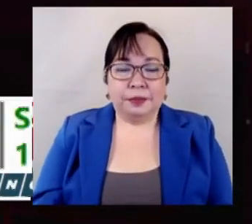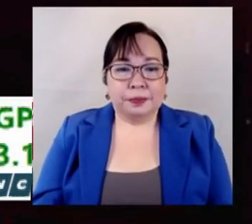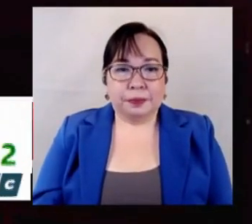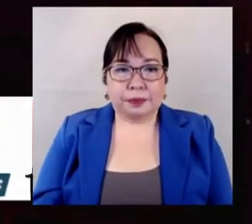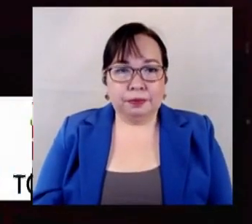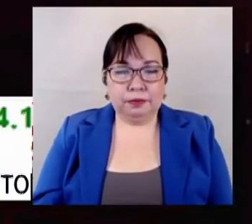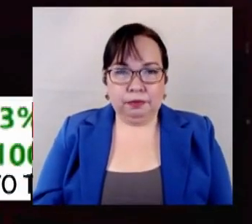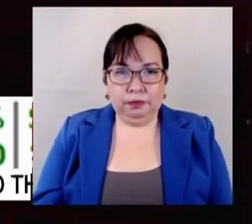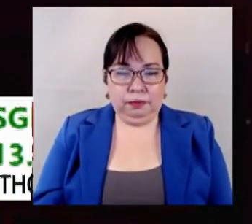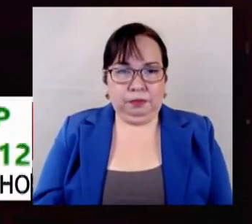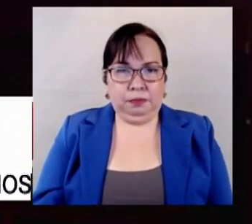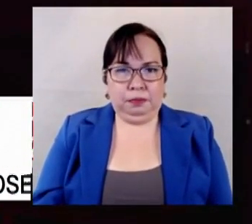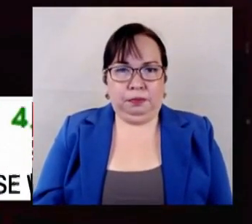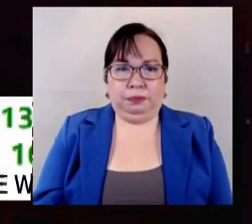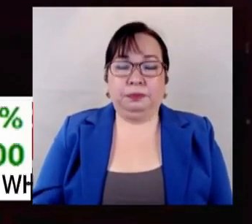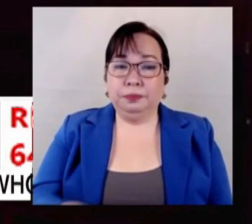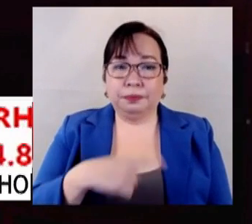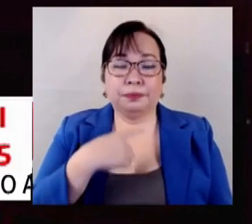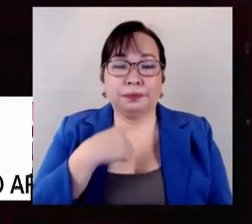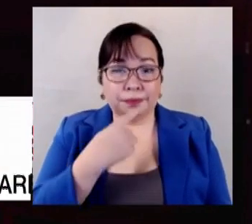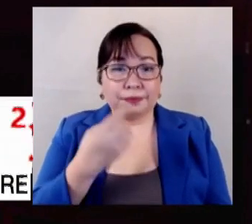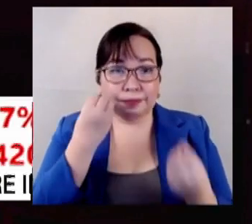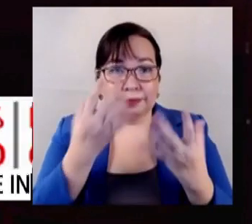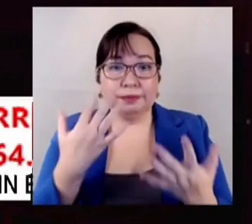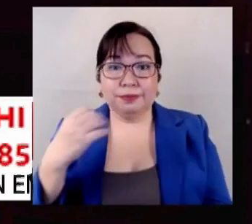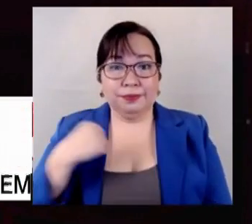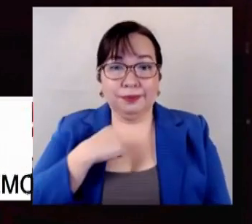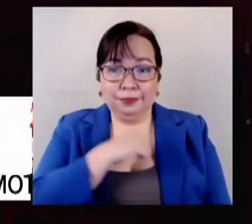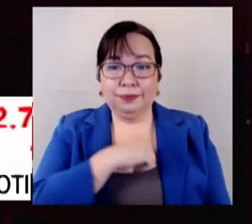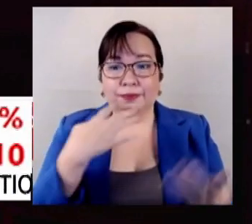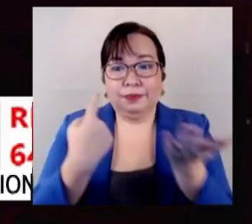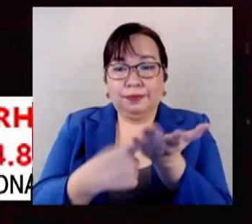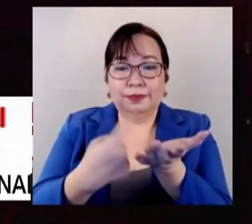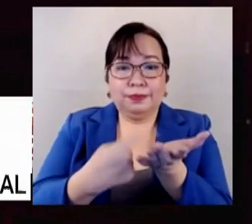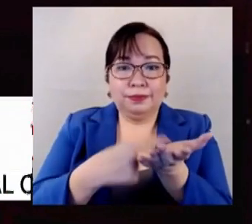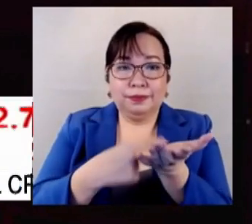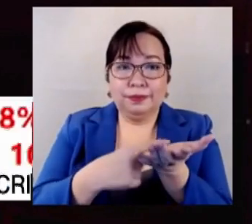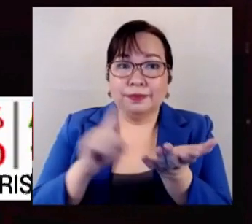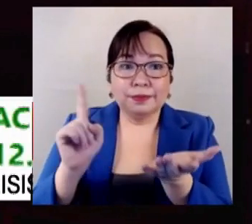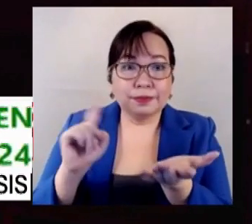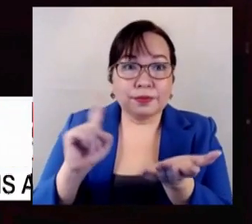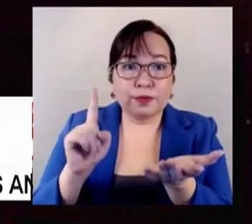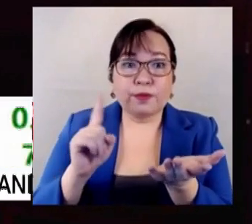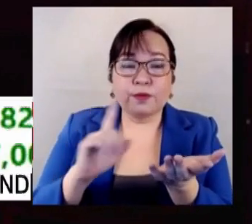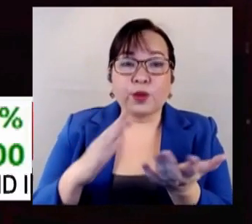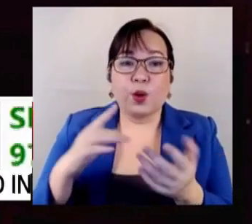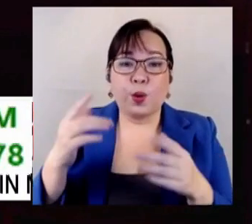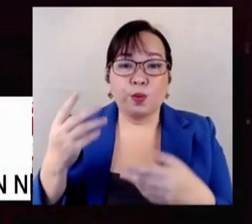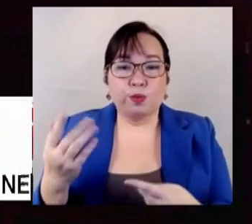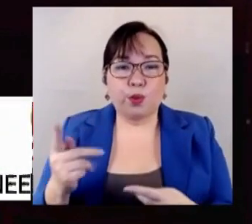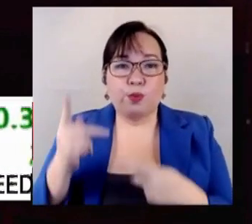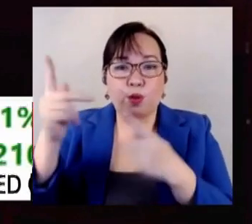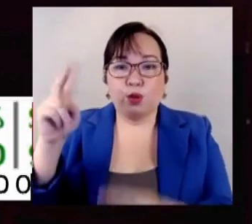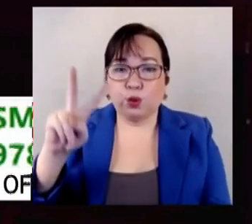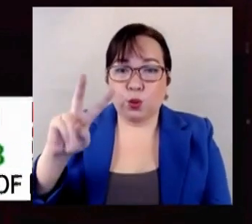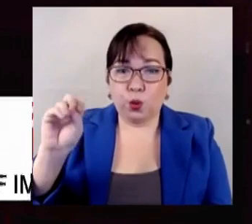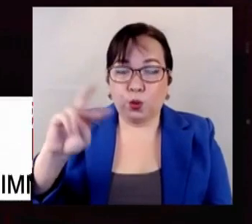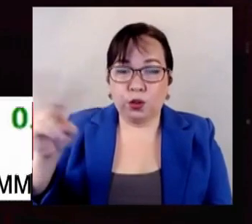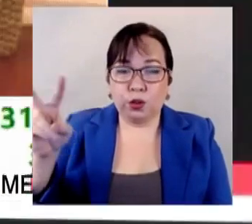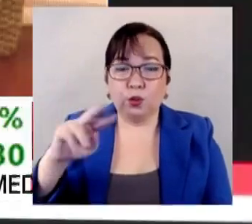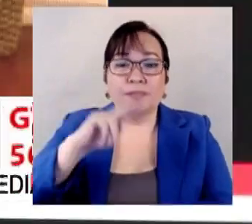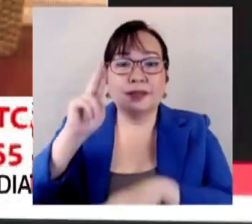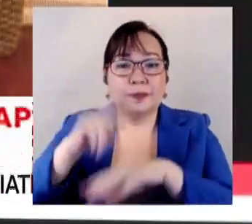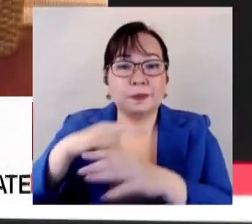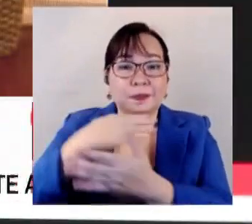Now, as we mentioned, Philippine senators have begun the plenary deliberations for the proposed 2022 national budget. Senator